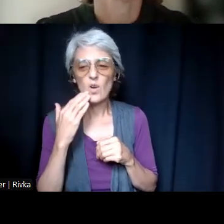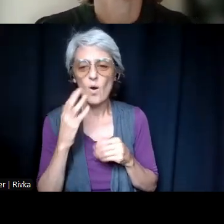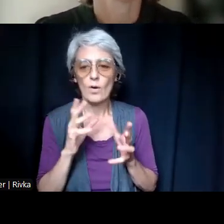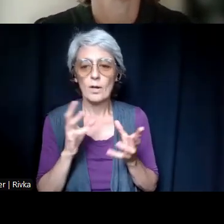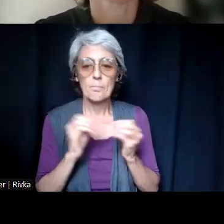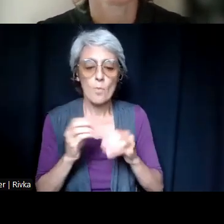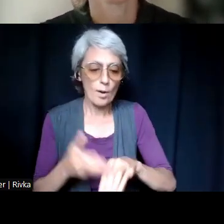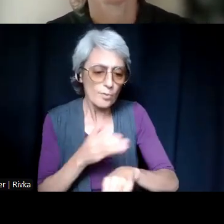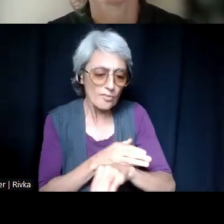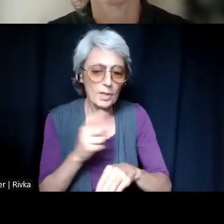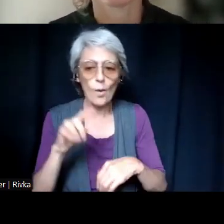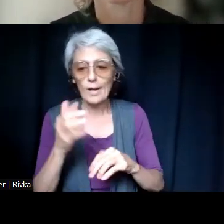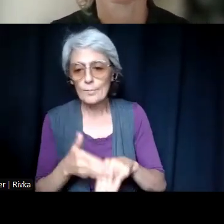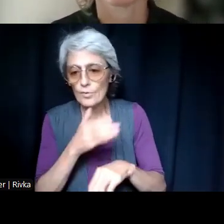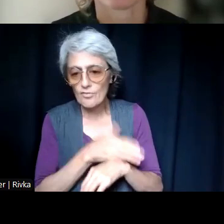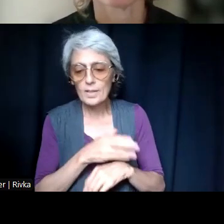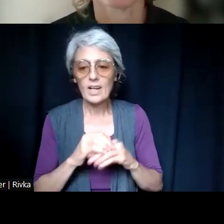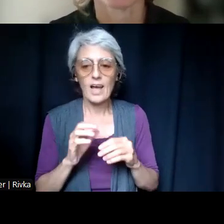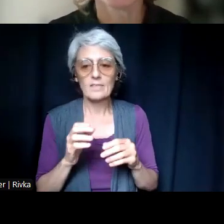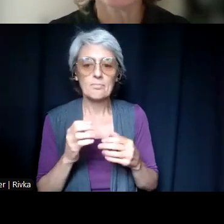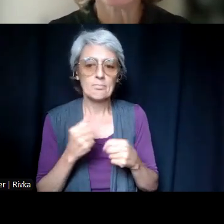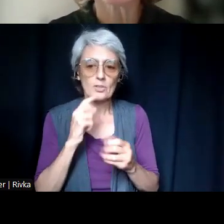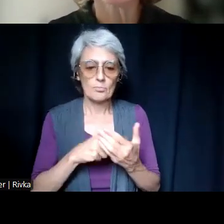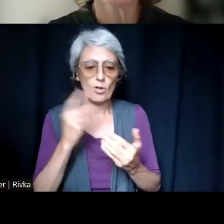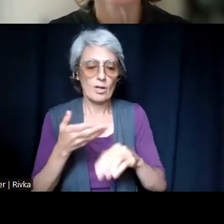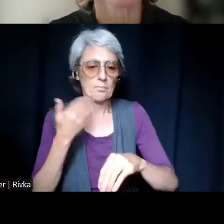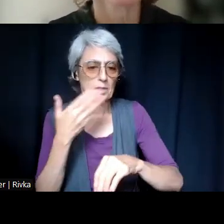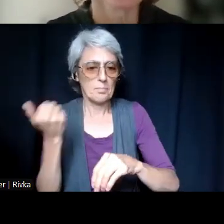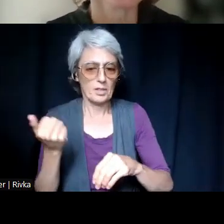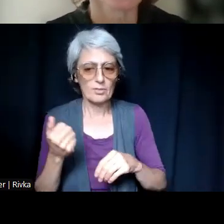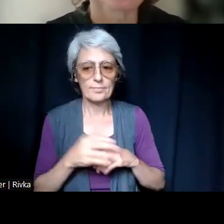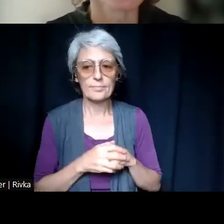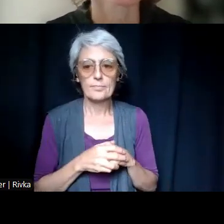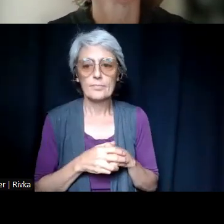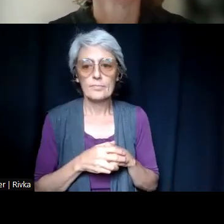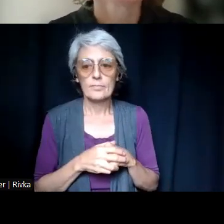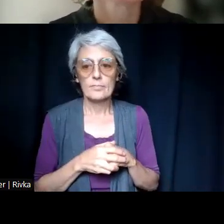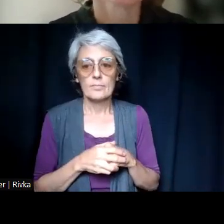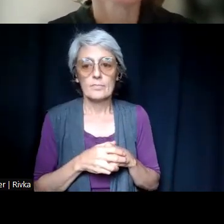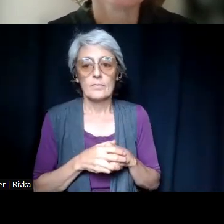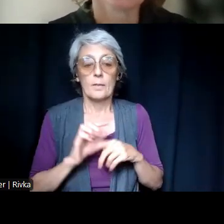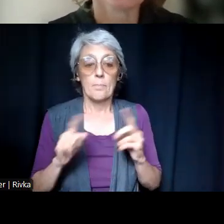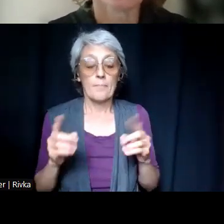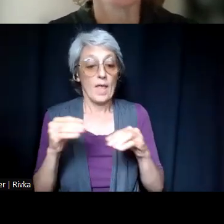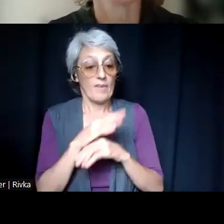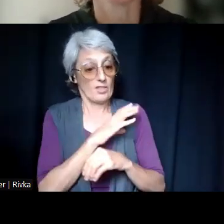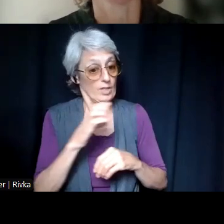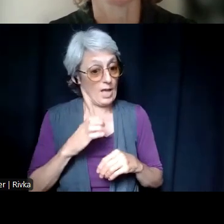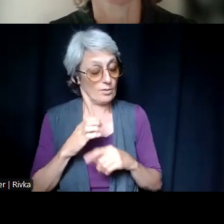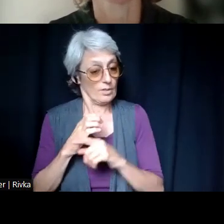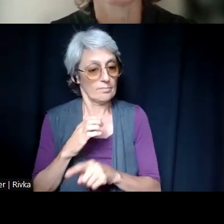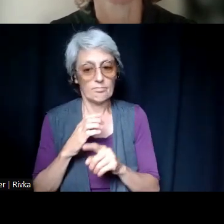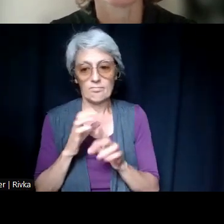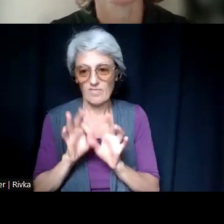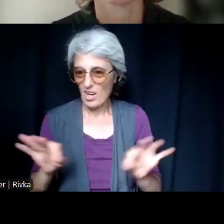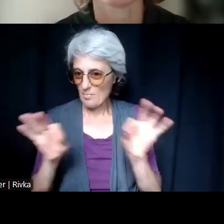improvement, and enhancements to the program as we got more mature. But the advisory council was very key in the